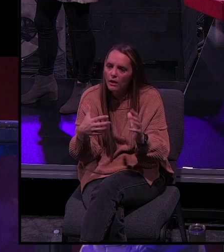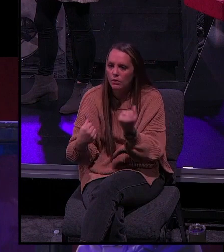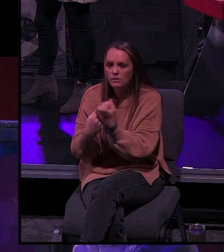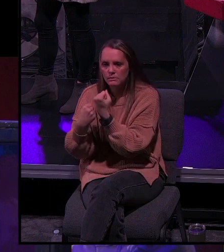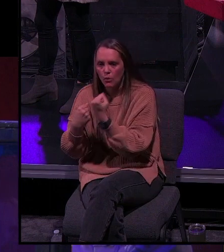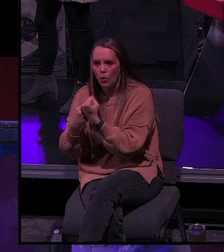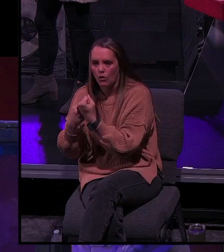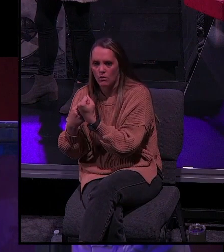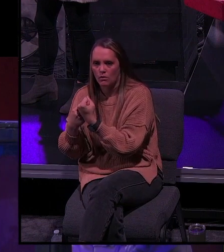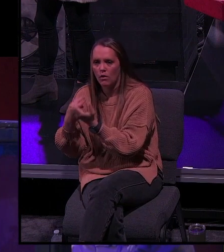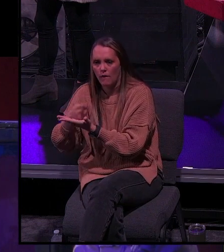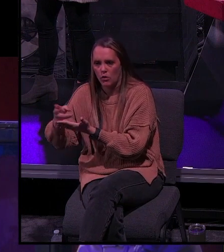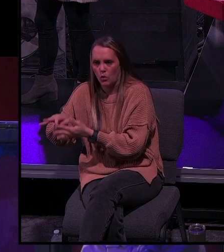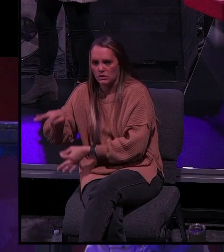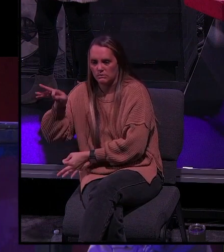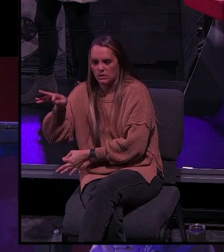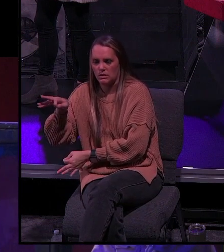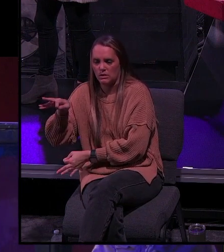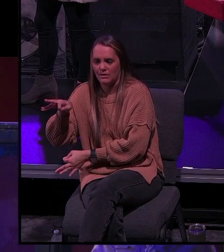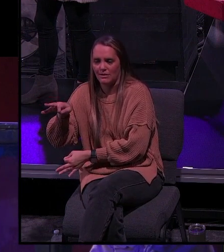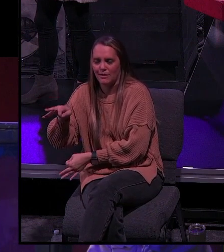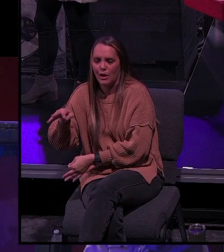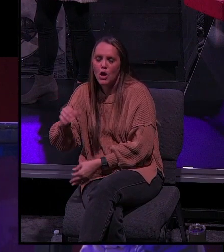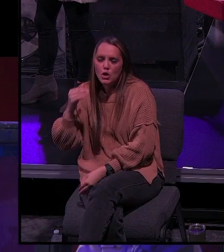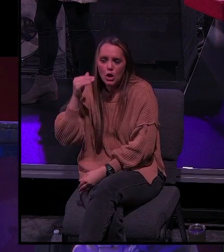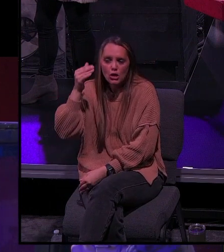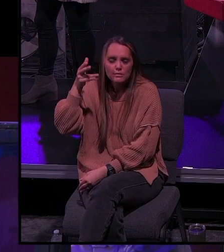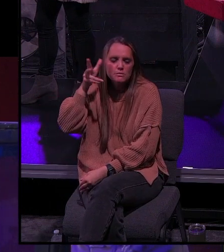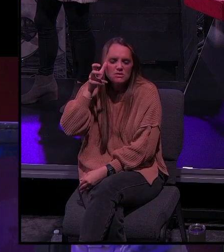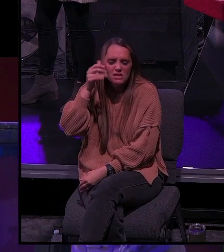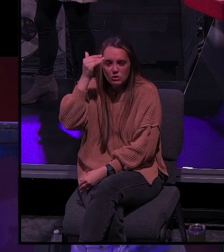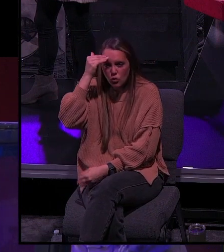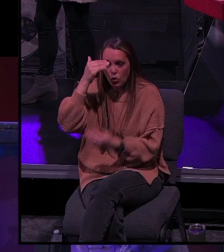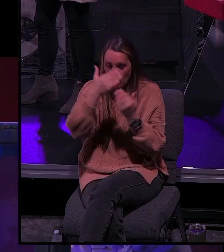do the rest from there. You'll unravel your life on your own from there.